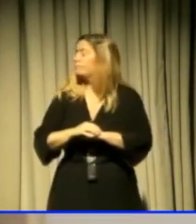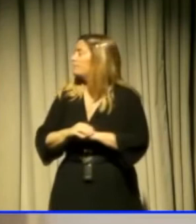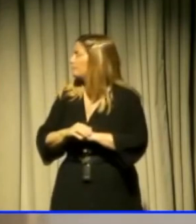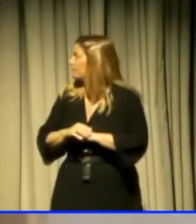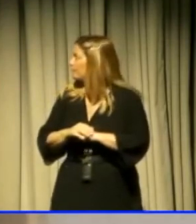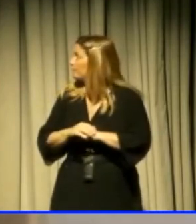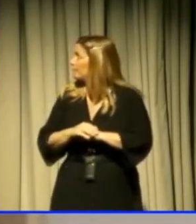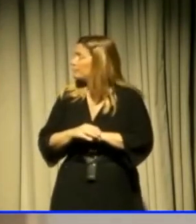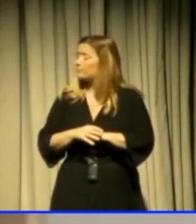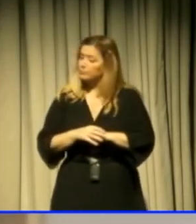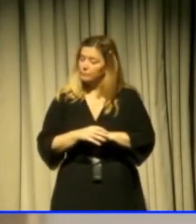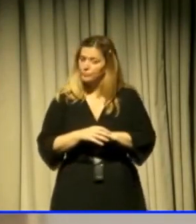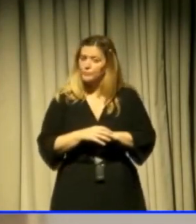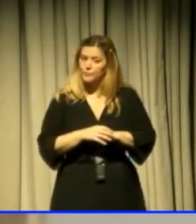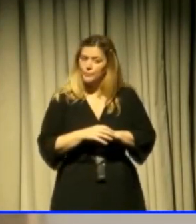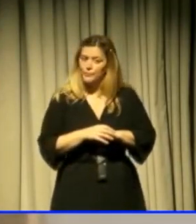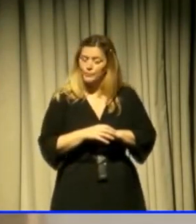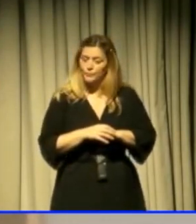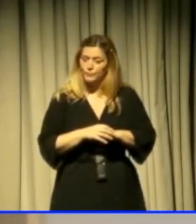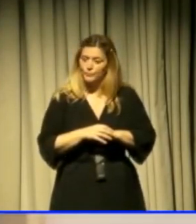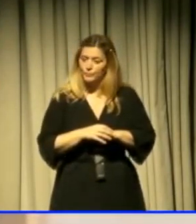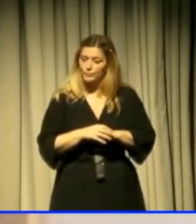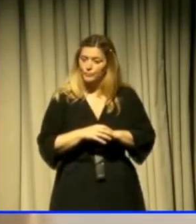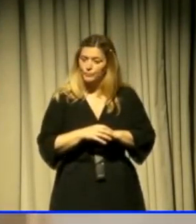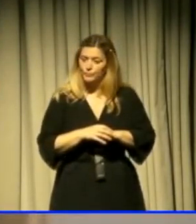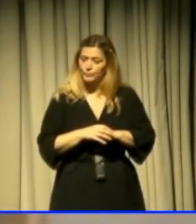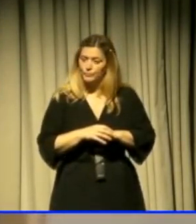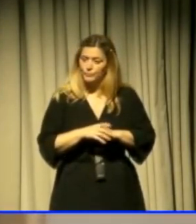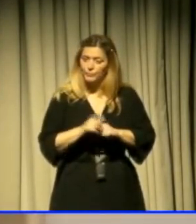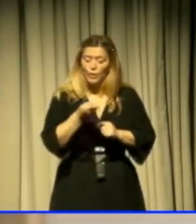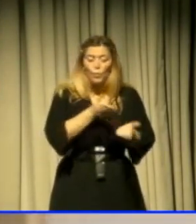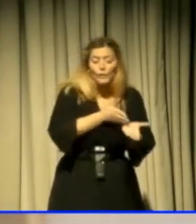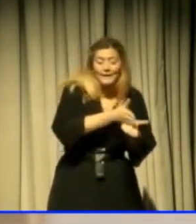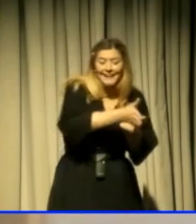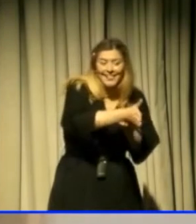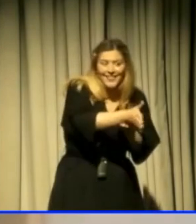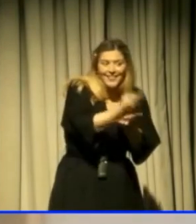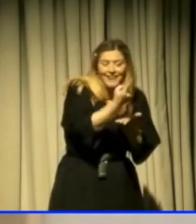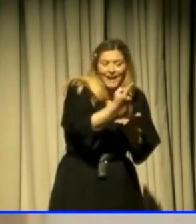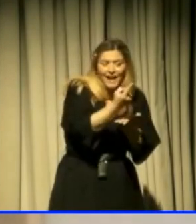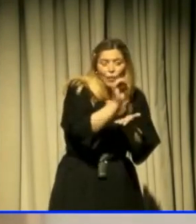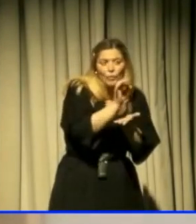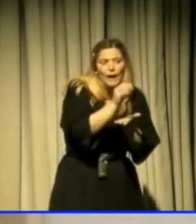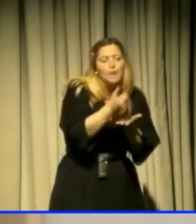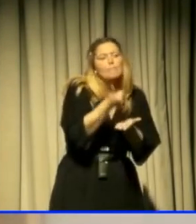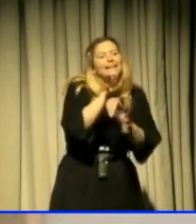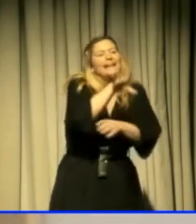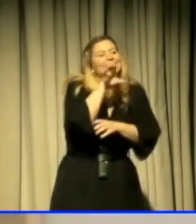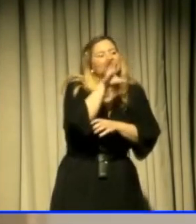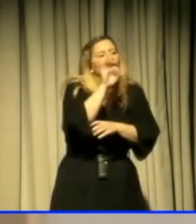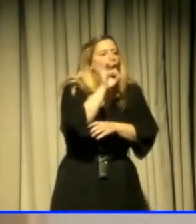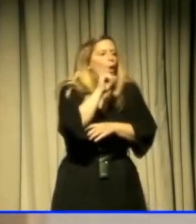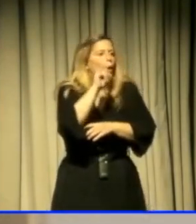trend, or Iberia, or Telefonica, or maybe Bank. How could they tap into